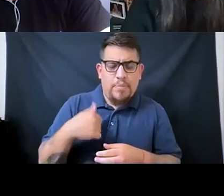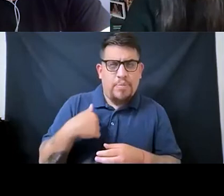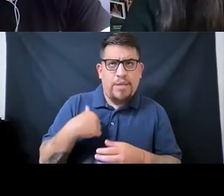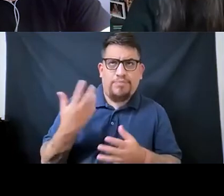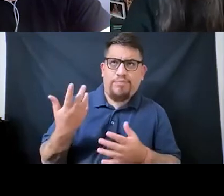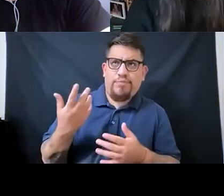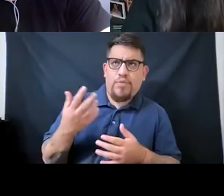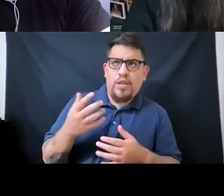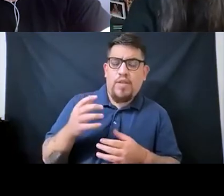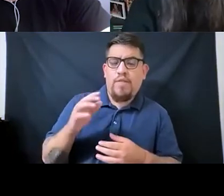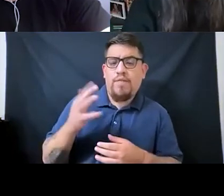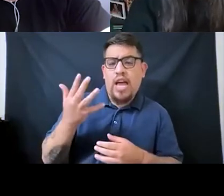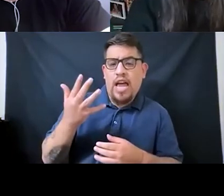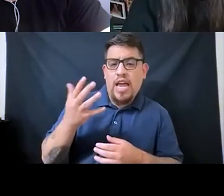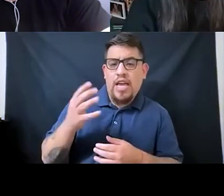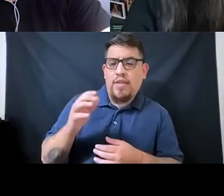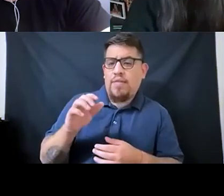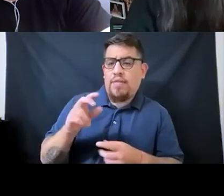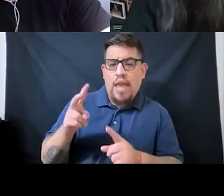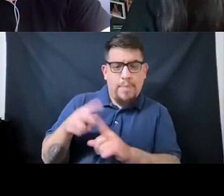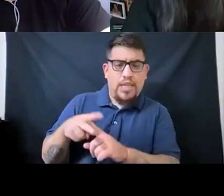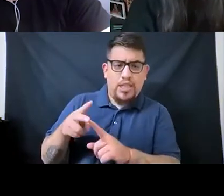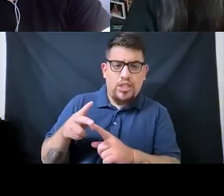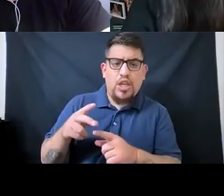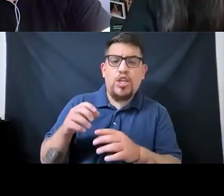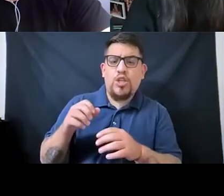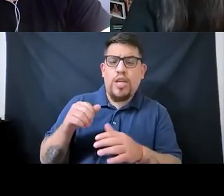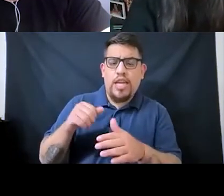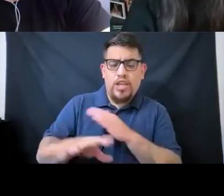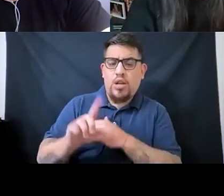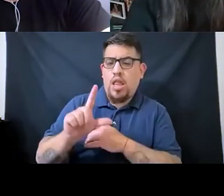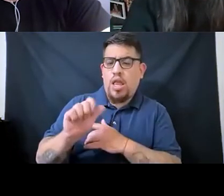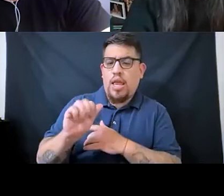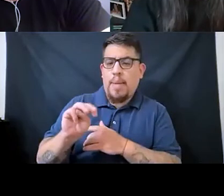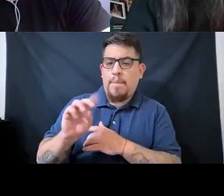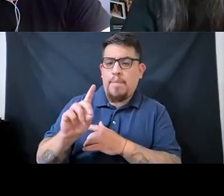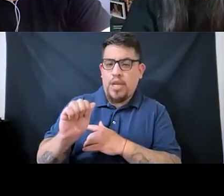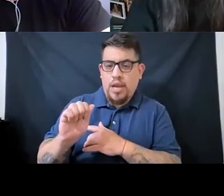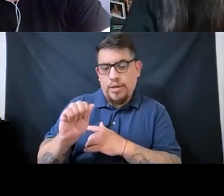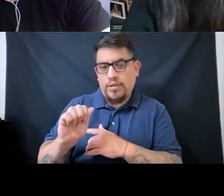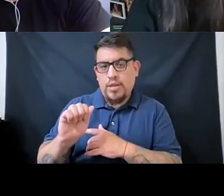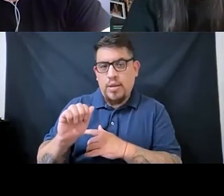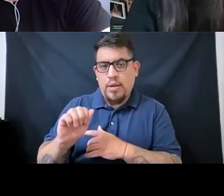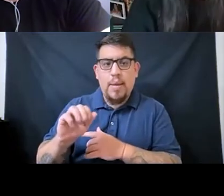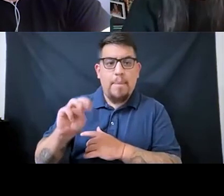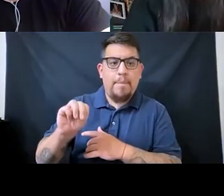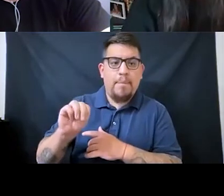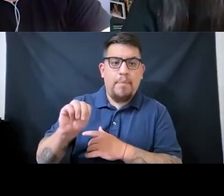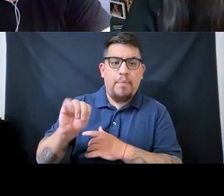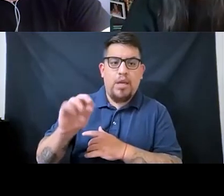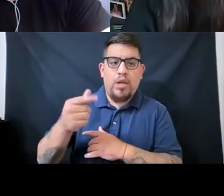think 5 applications for me to get into Lambda. And, you know, as Miguel said, like when I